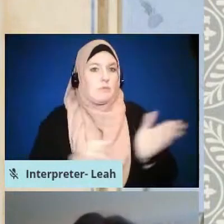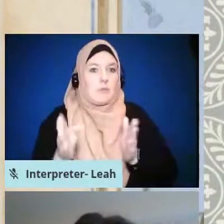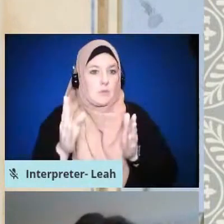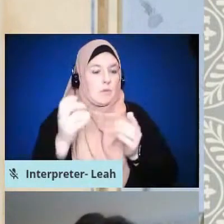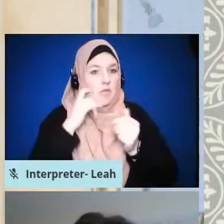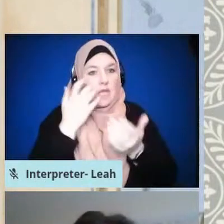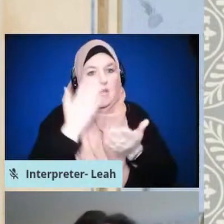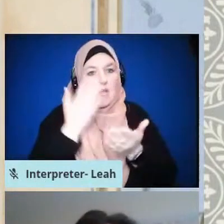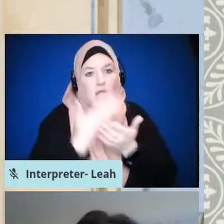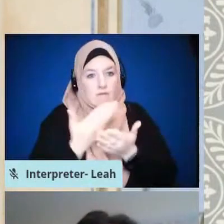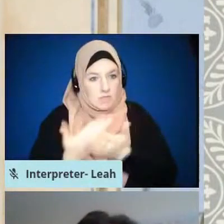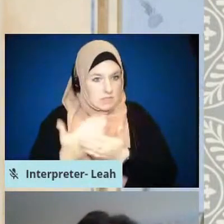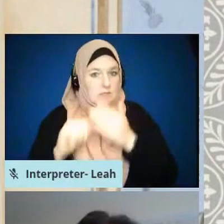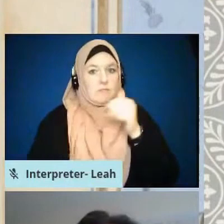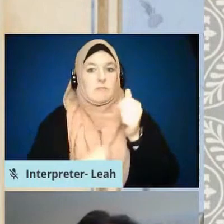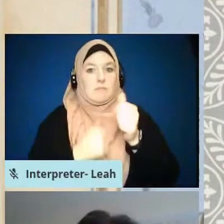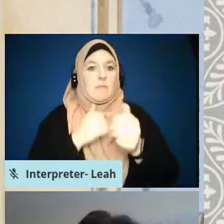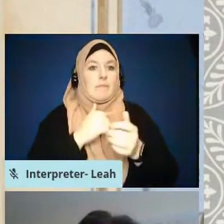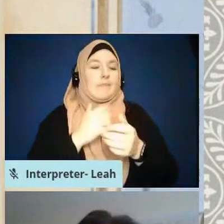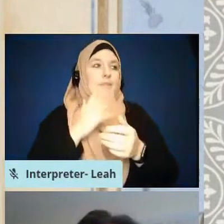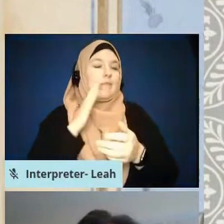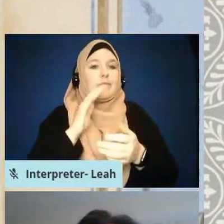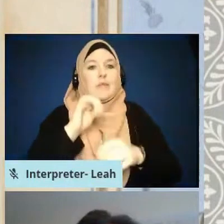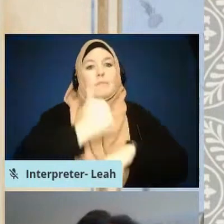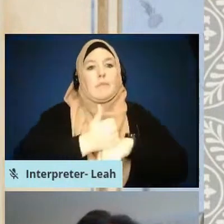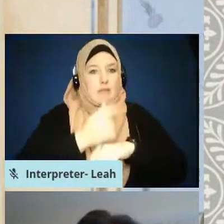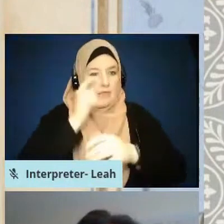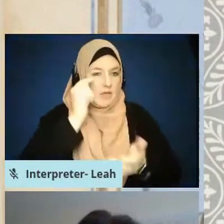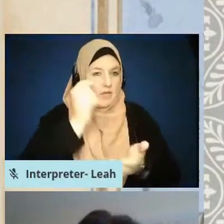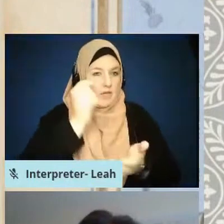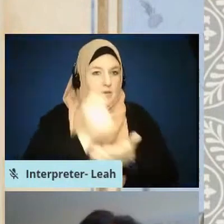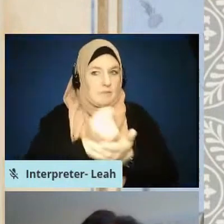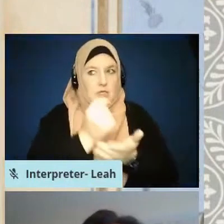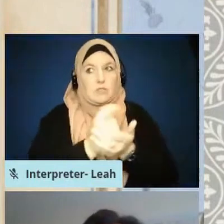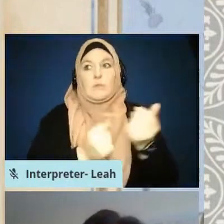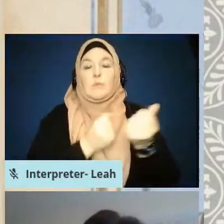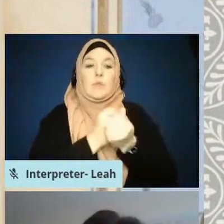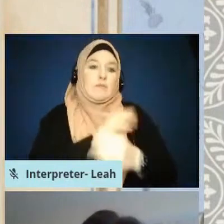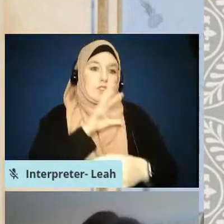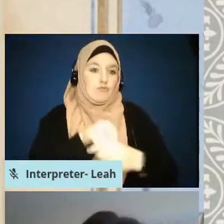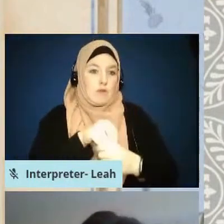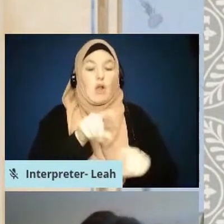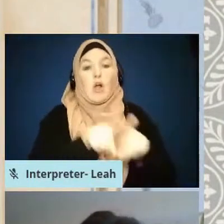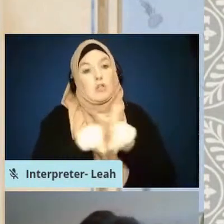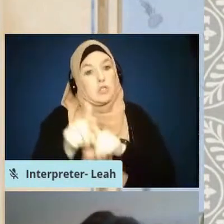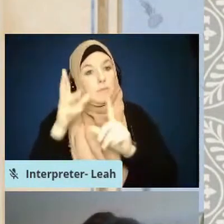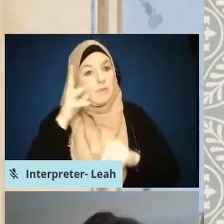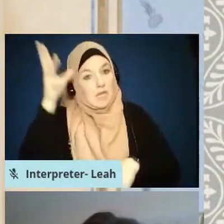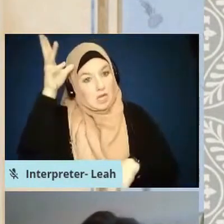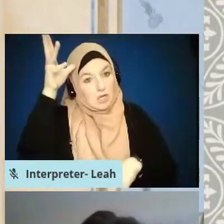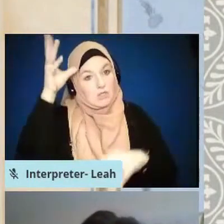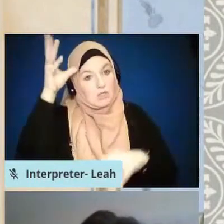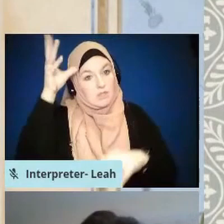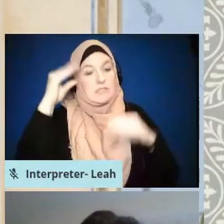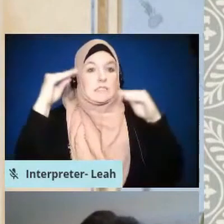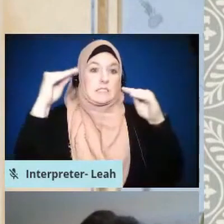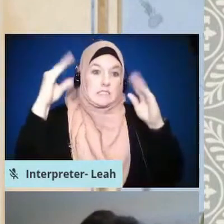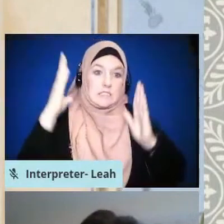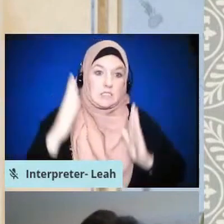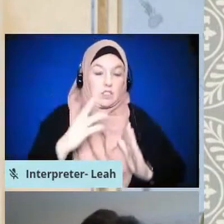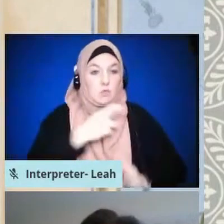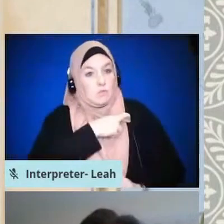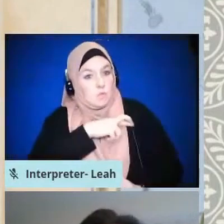with evidence-based therapeutic and supportive interventions. Also, parents, teachers,